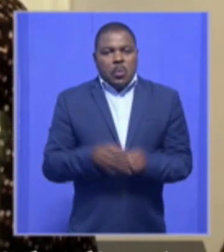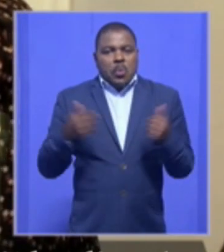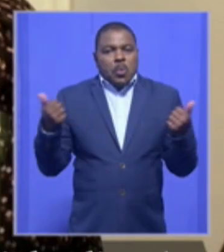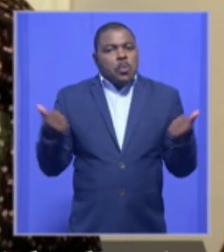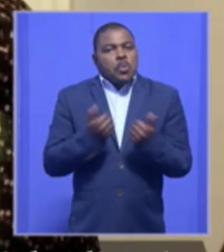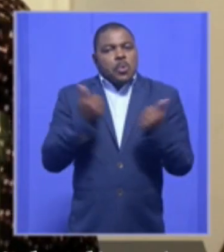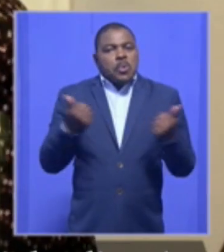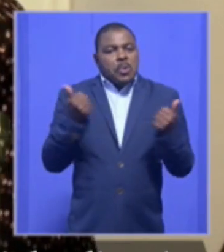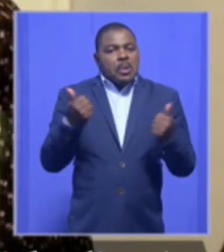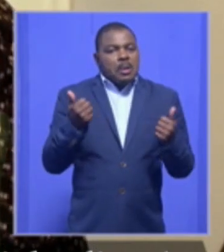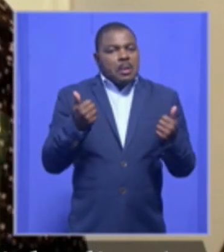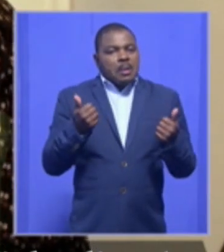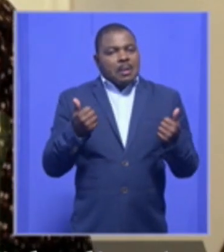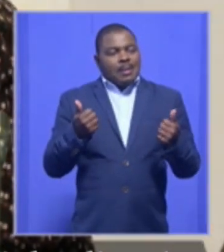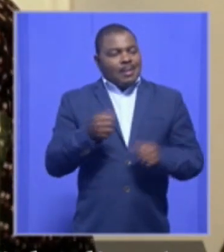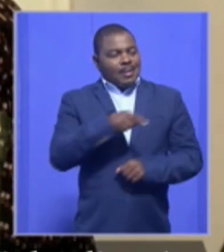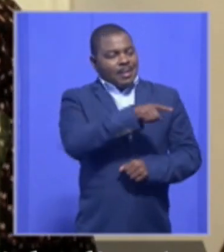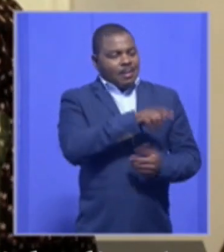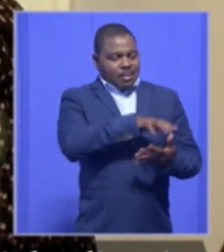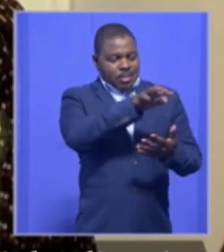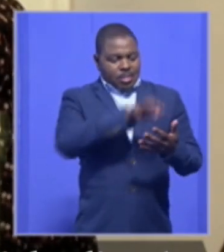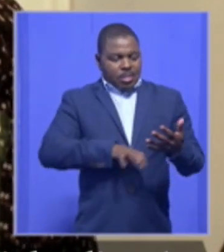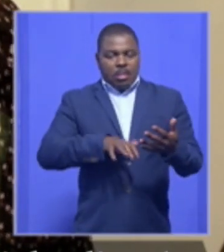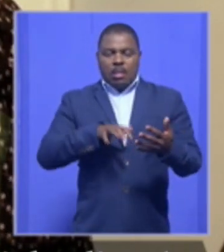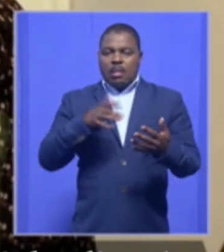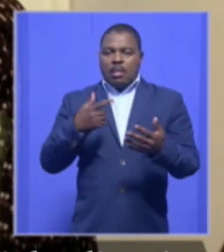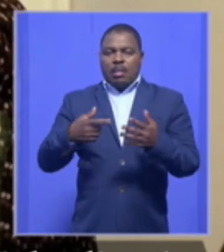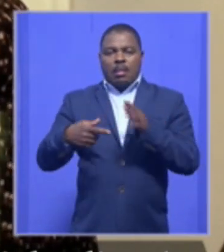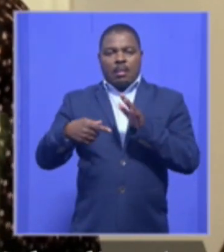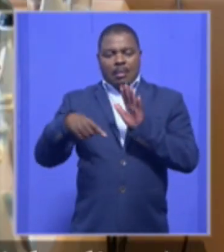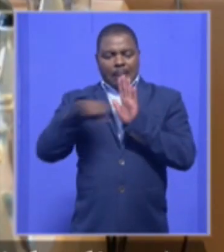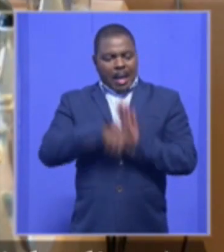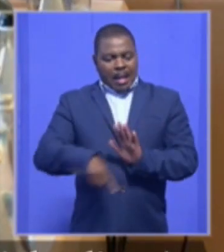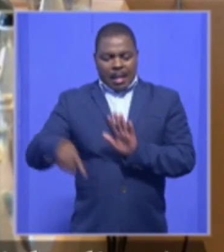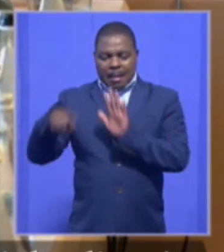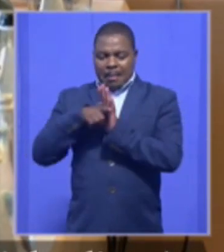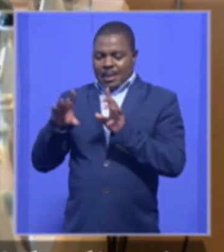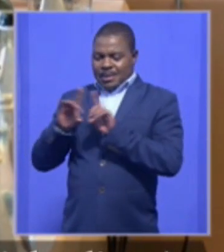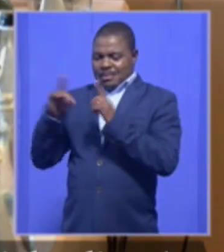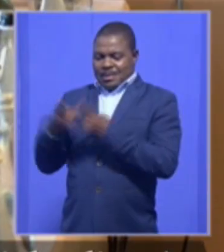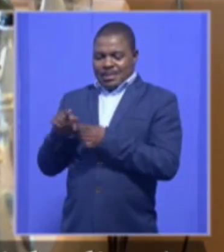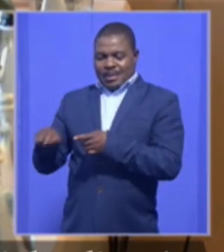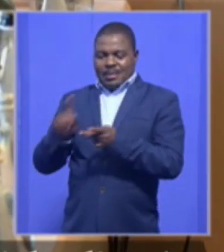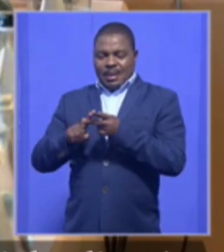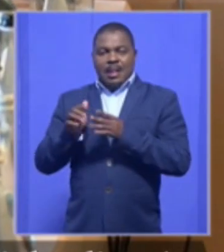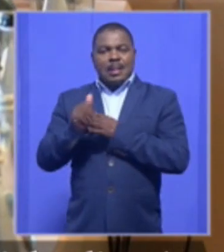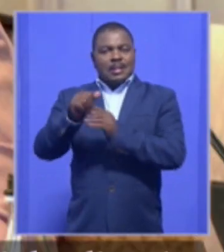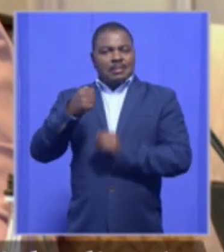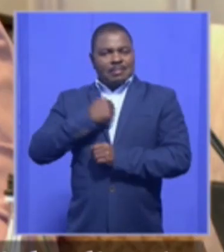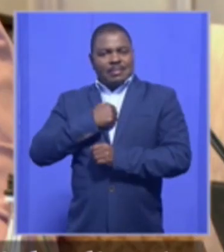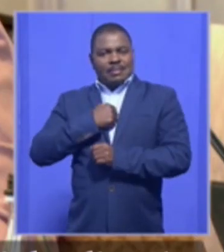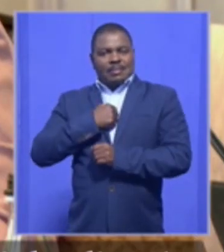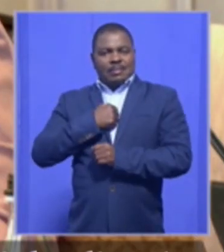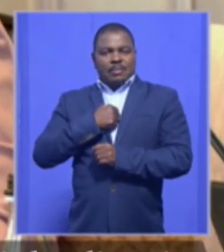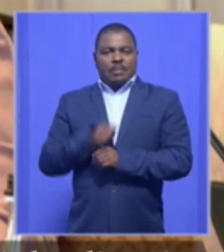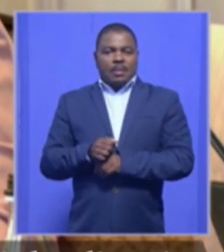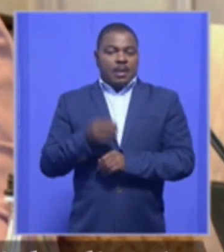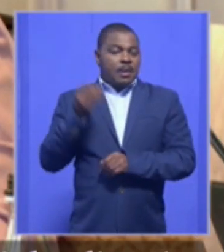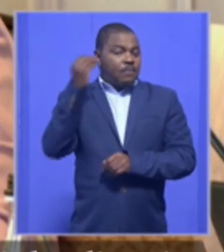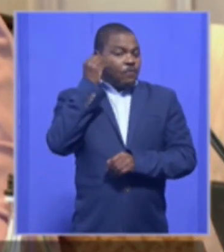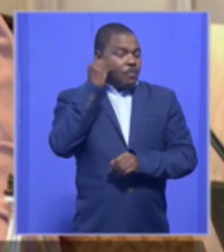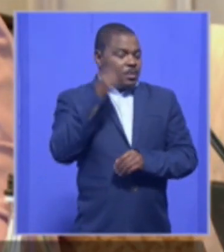Already making damning findings on the department and on my leadership. The information in the